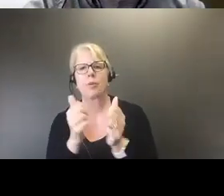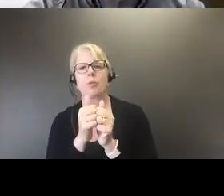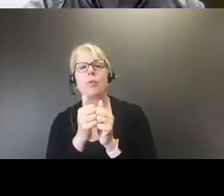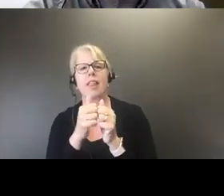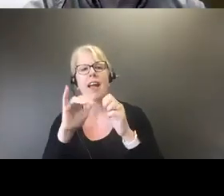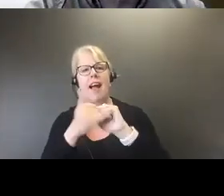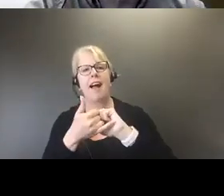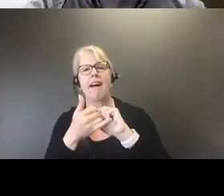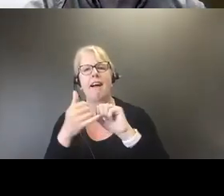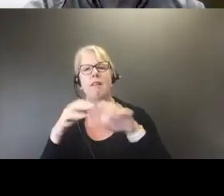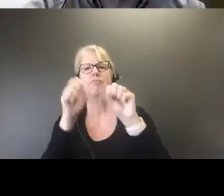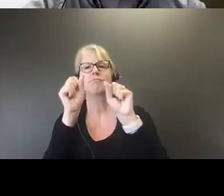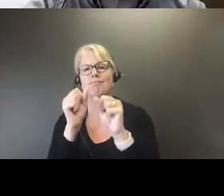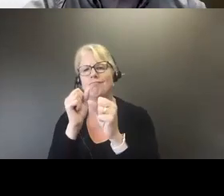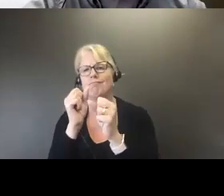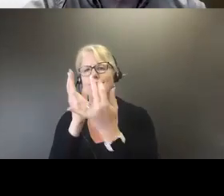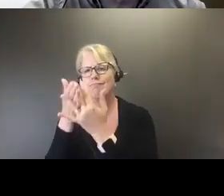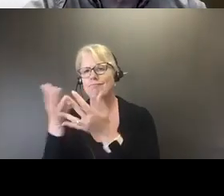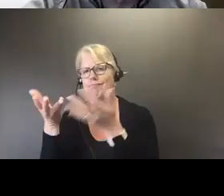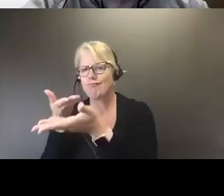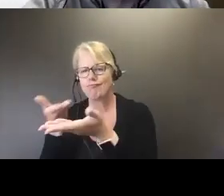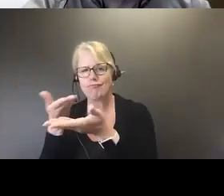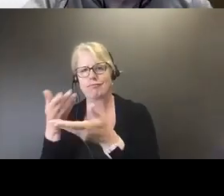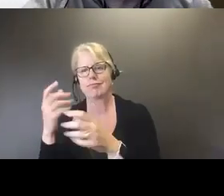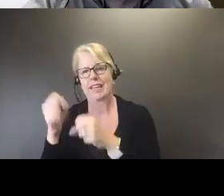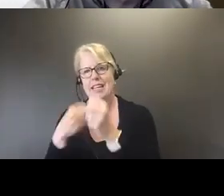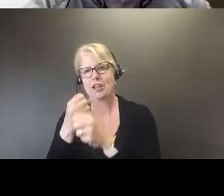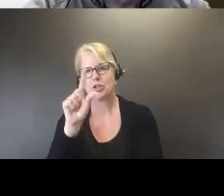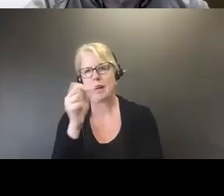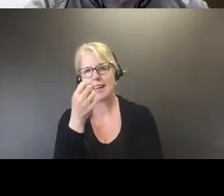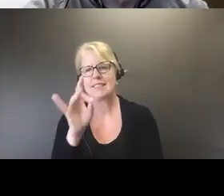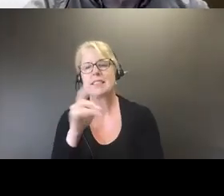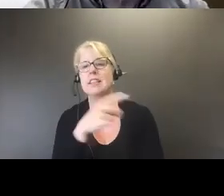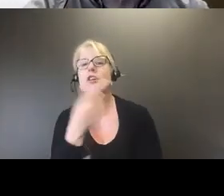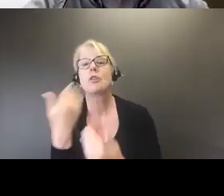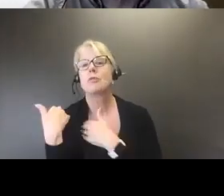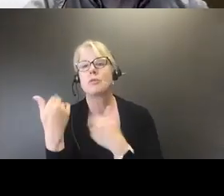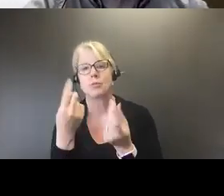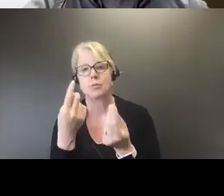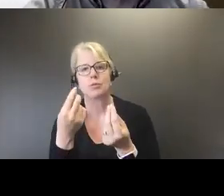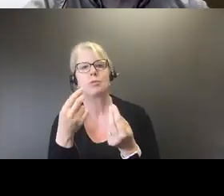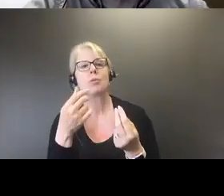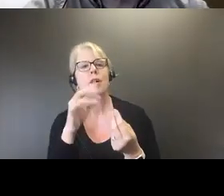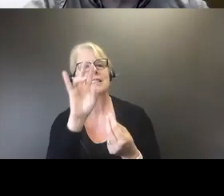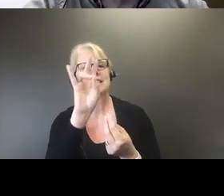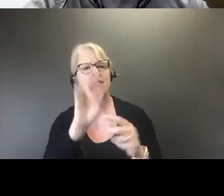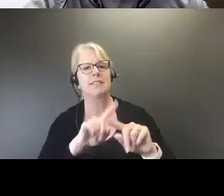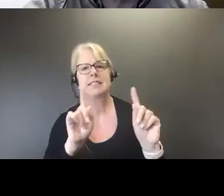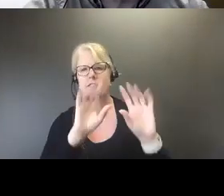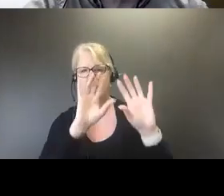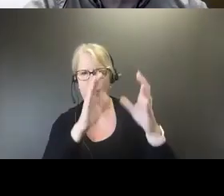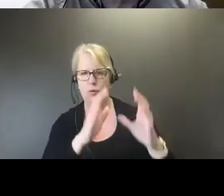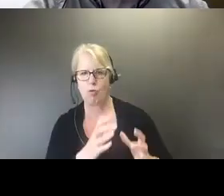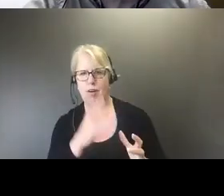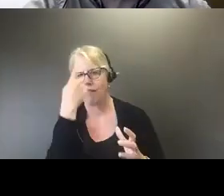interventions in 2018. And she divided them into these 7 different categories of